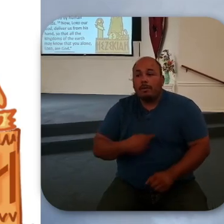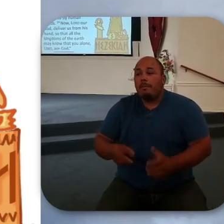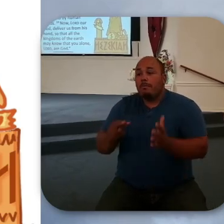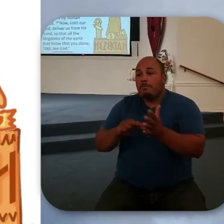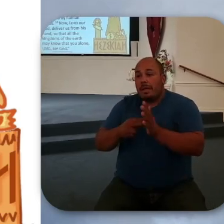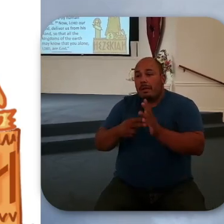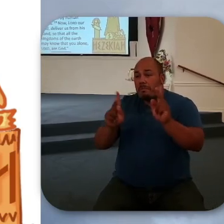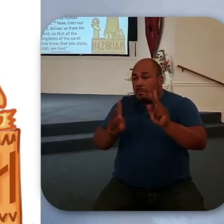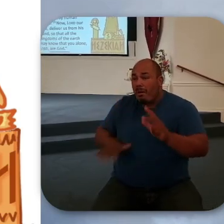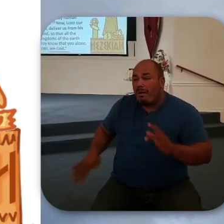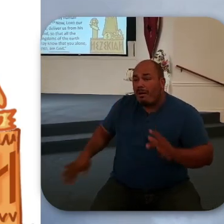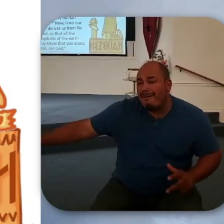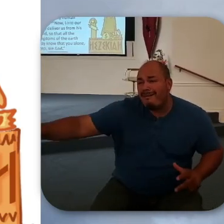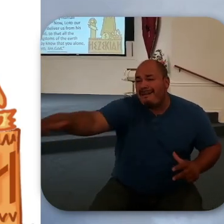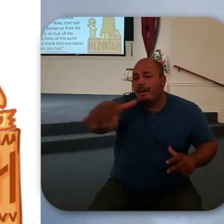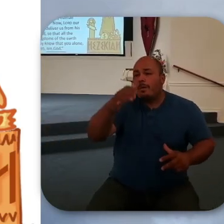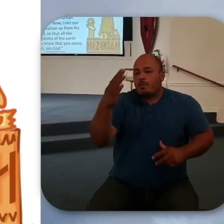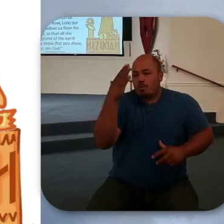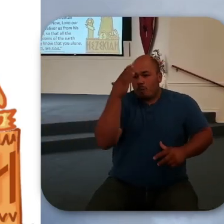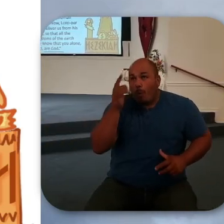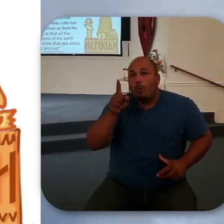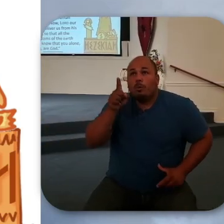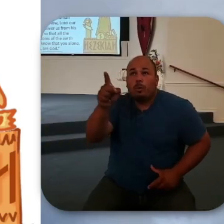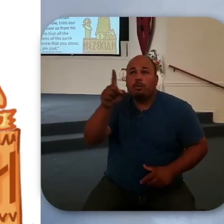Lord, are God.